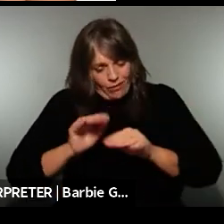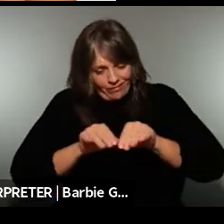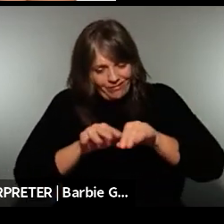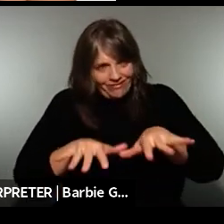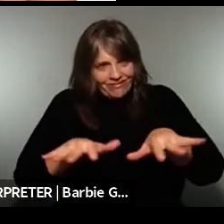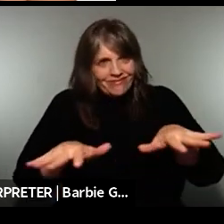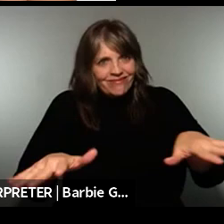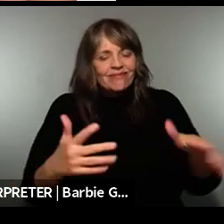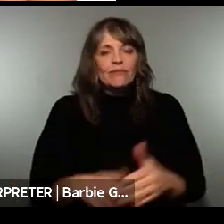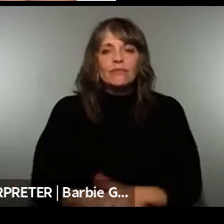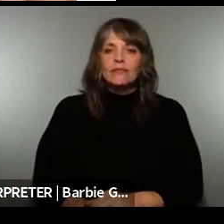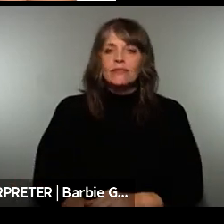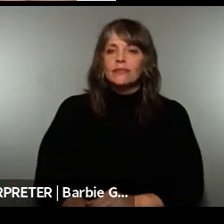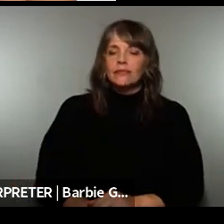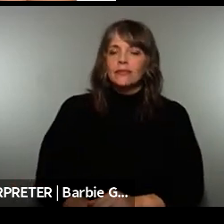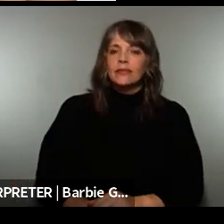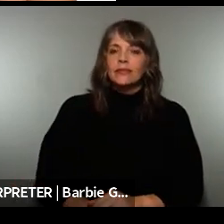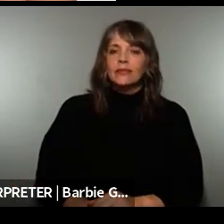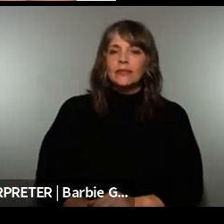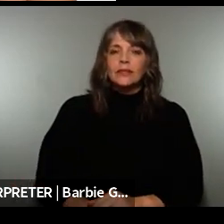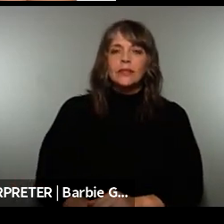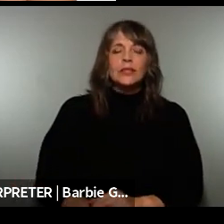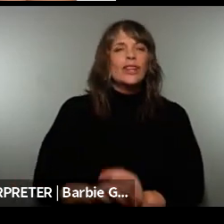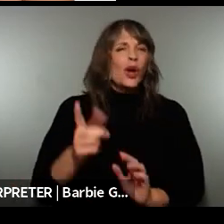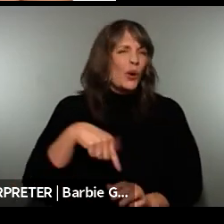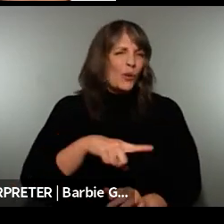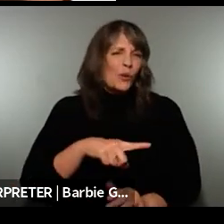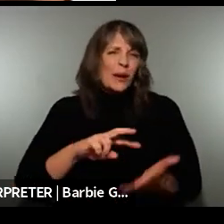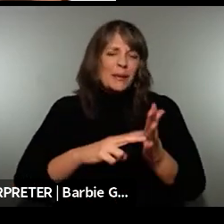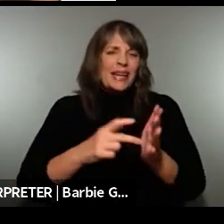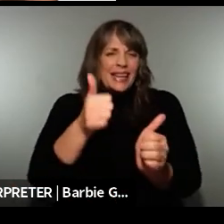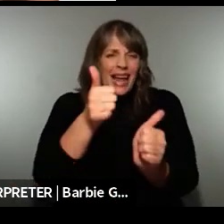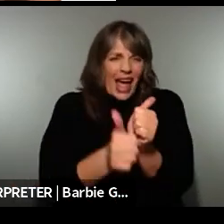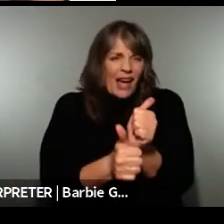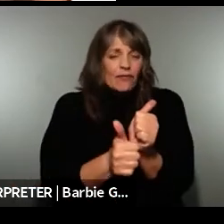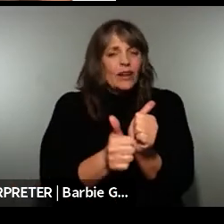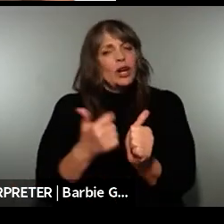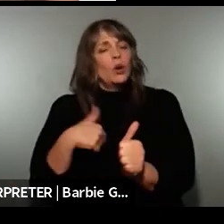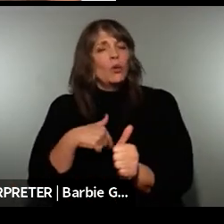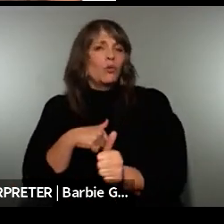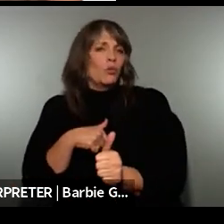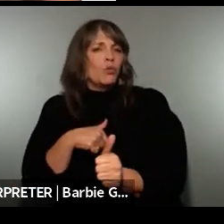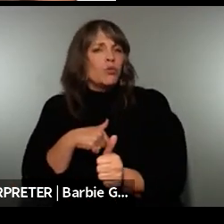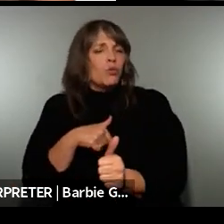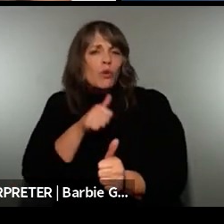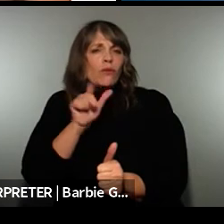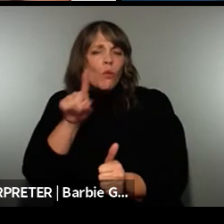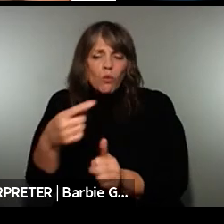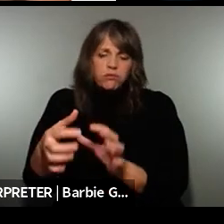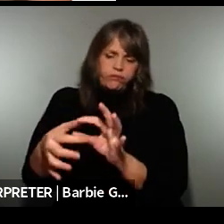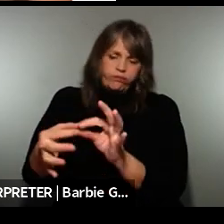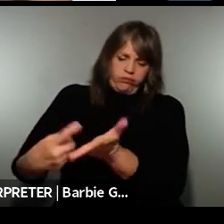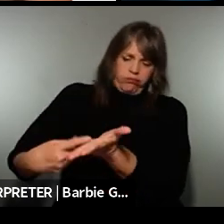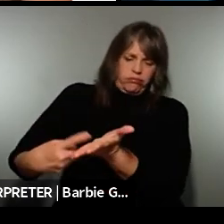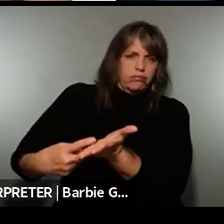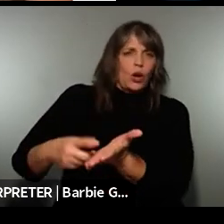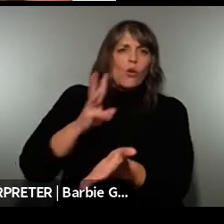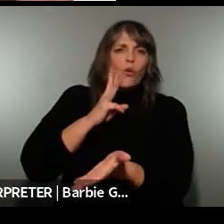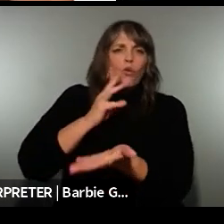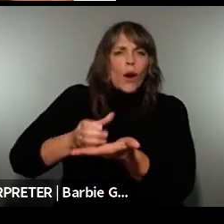And by every little piece, we don't mean every little water bottle. We mean, although yes, don't use plastic. But just